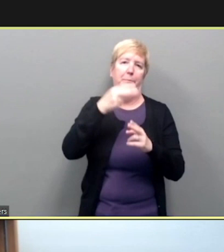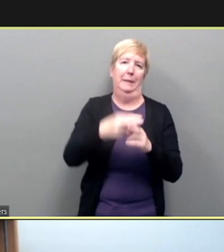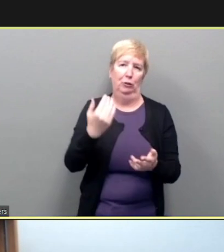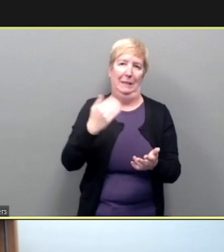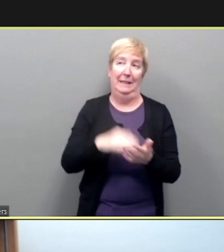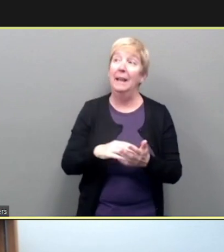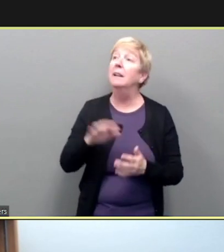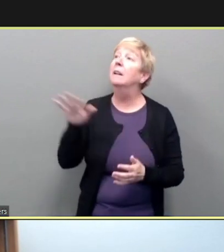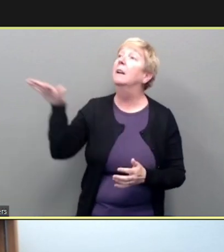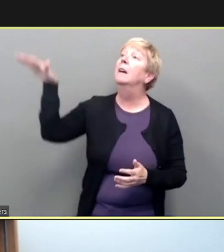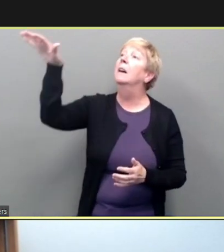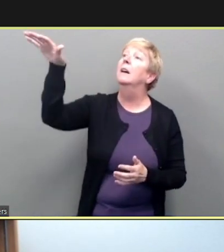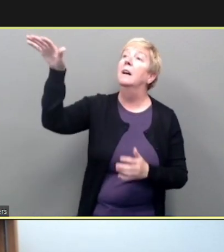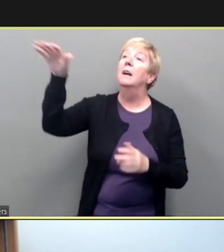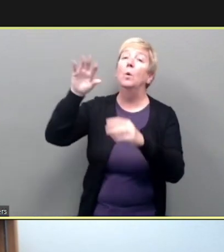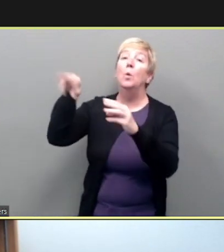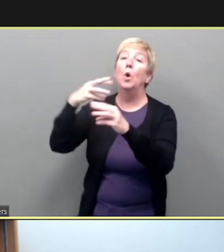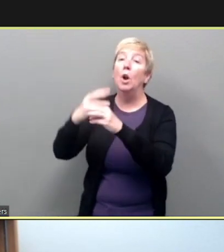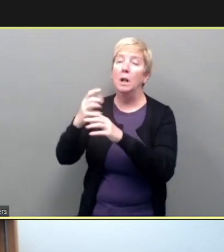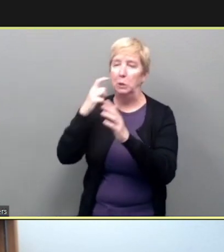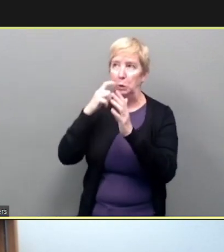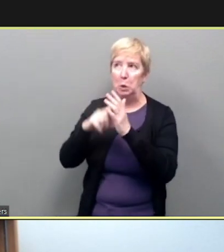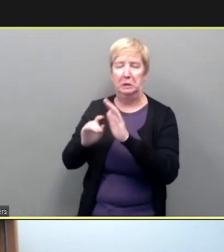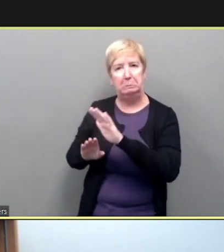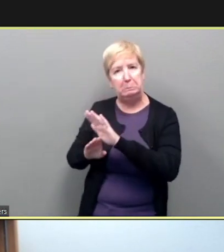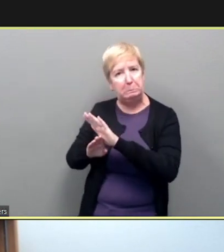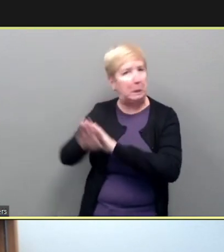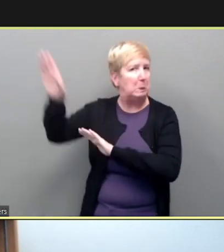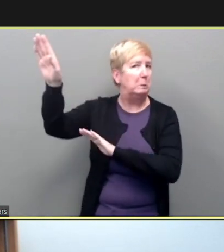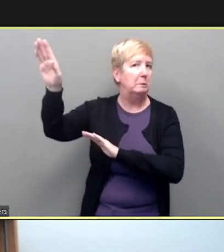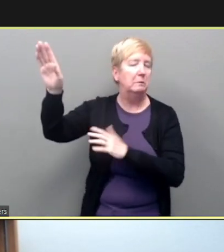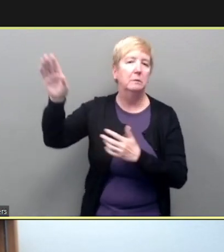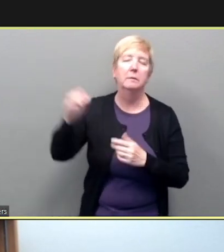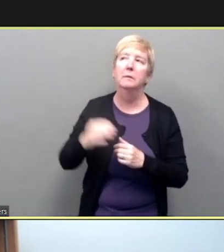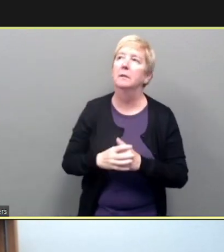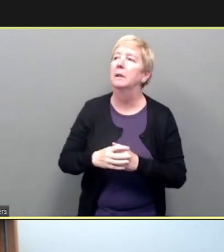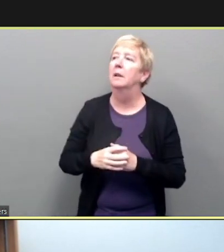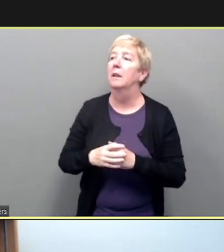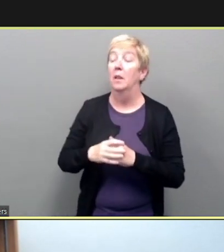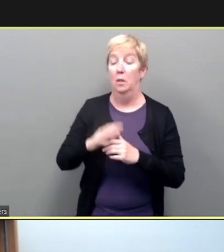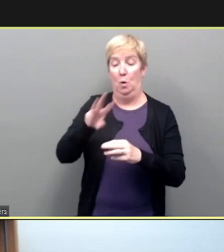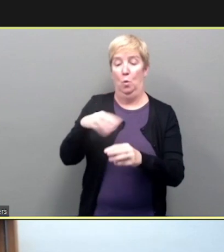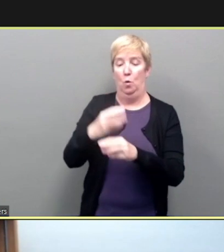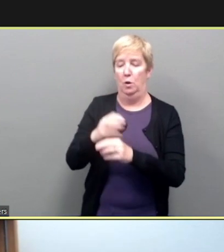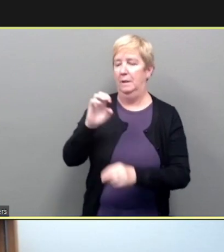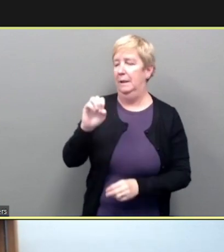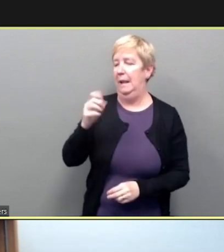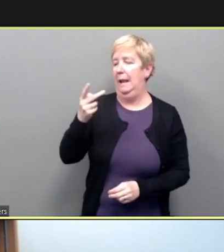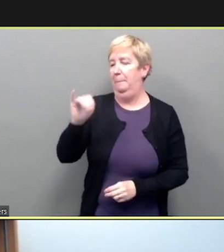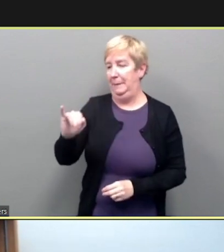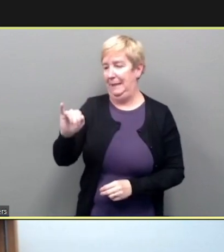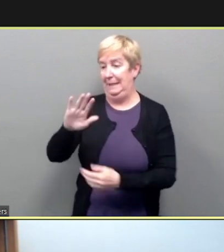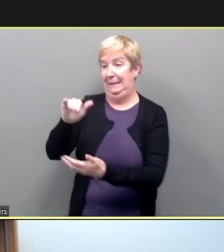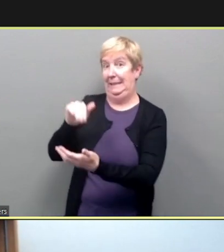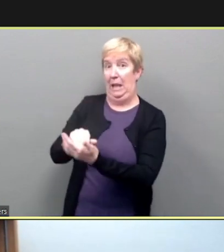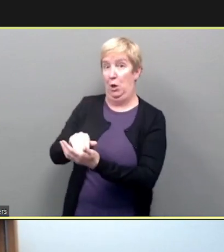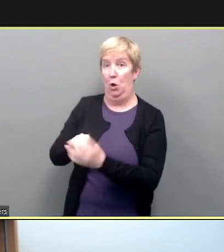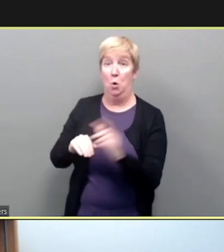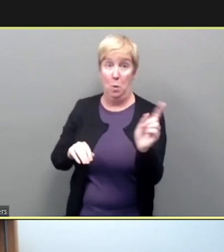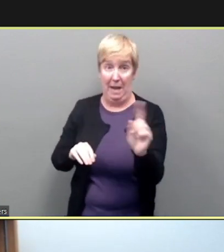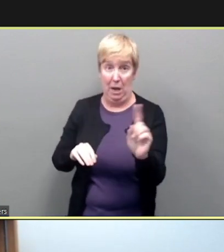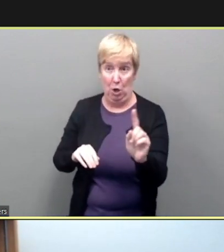dramatic surges in activity, with the world's epicenter of activity right now being in